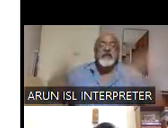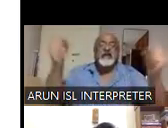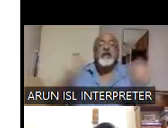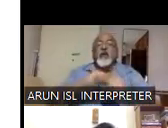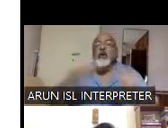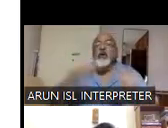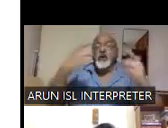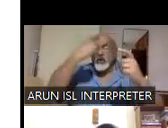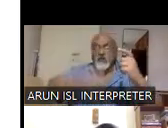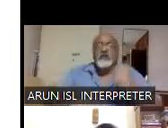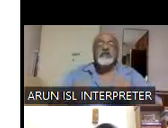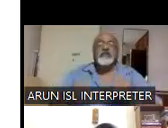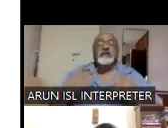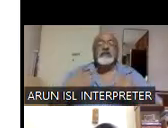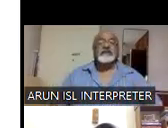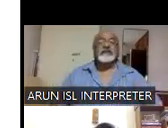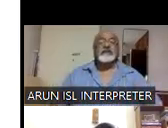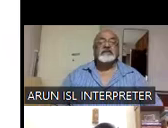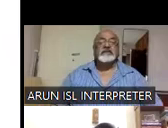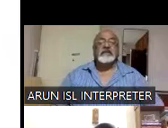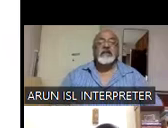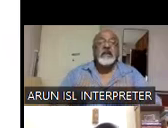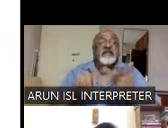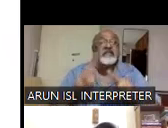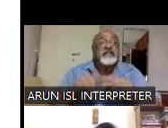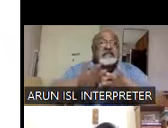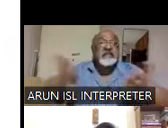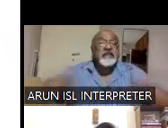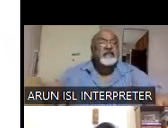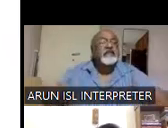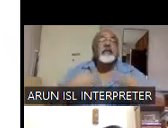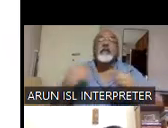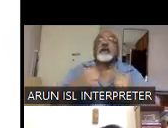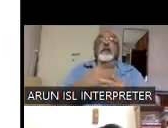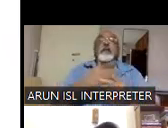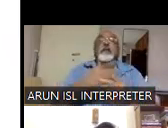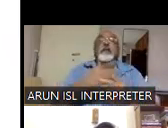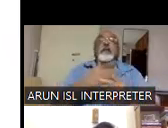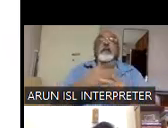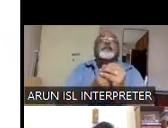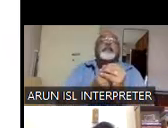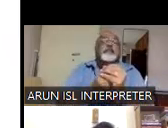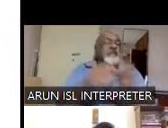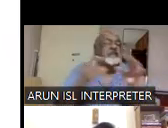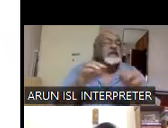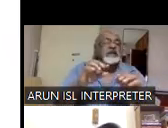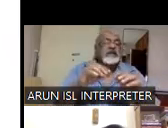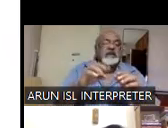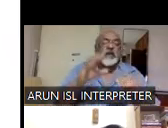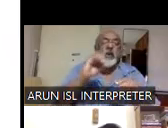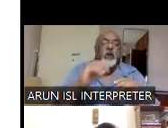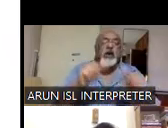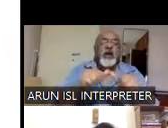human beings. If we are separate, it is only by our blood groups. And all of us have to work together